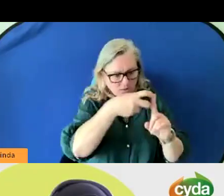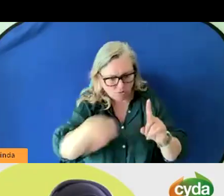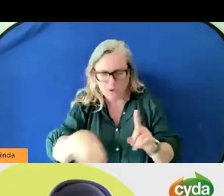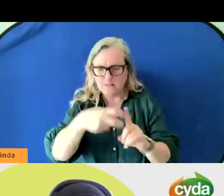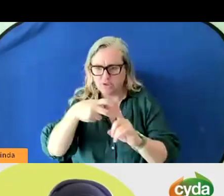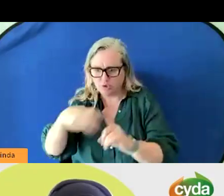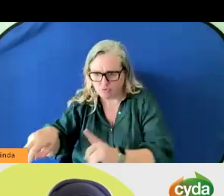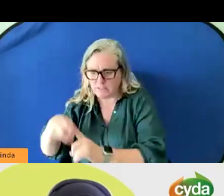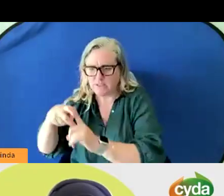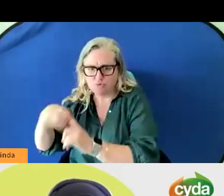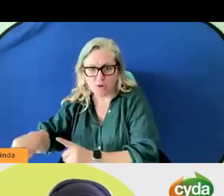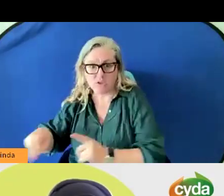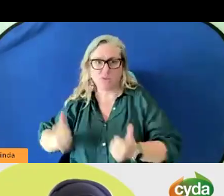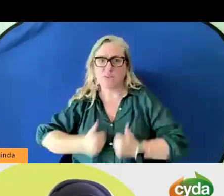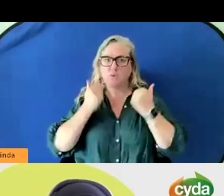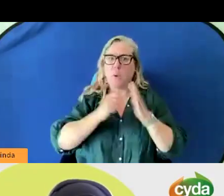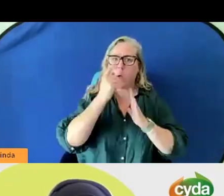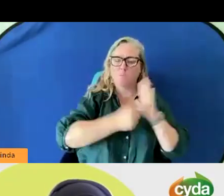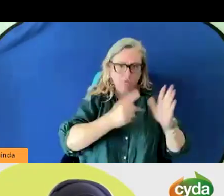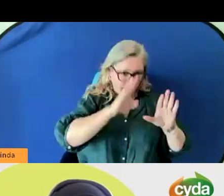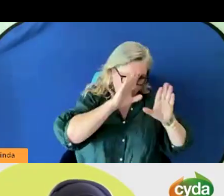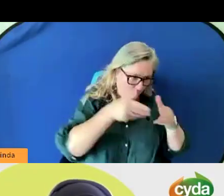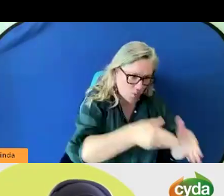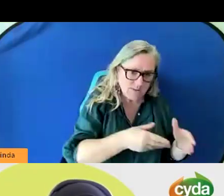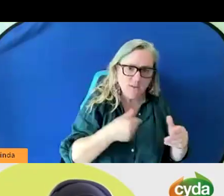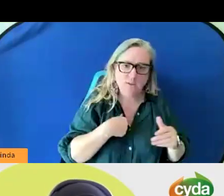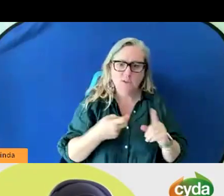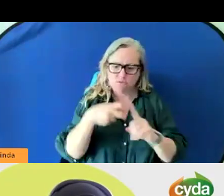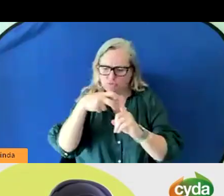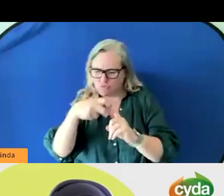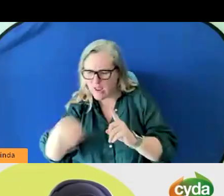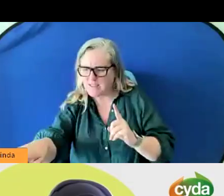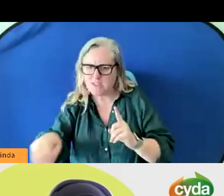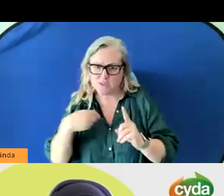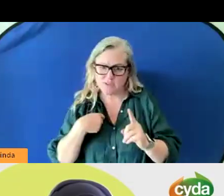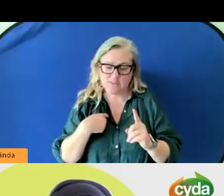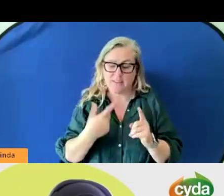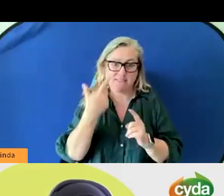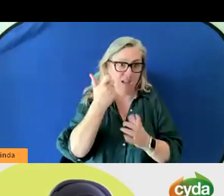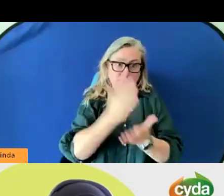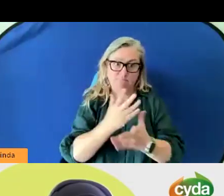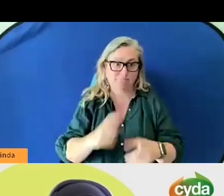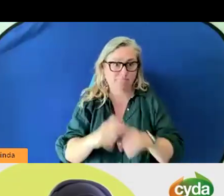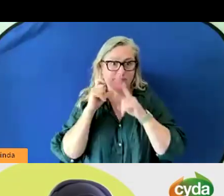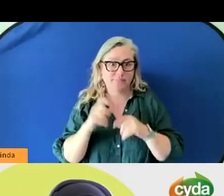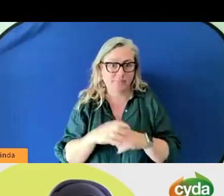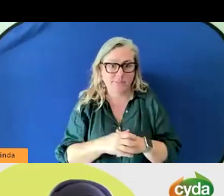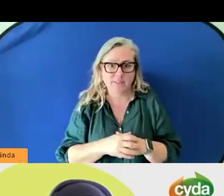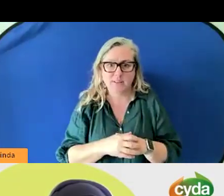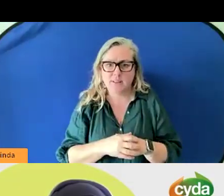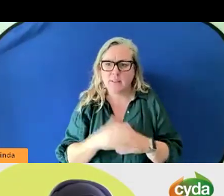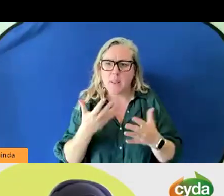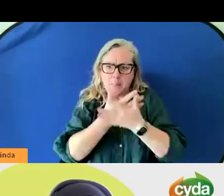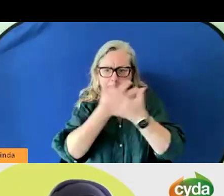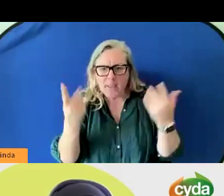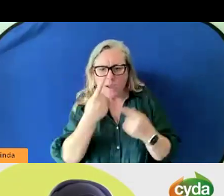that our project covers. For me, transitions have been something that I've found challenging. With the big